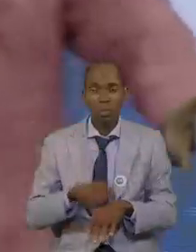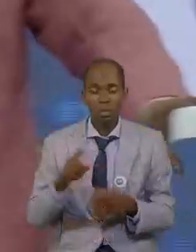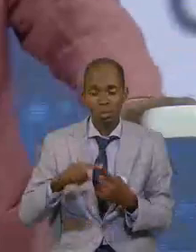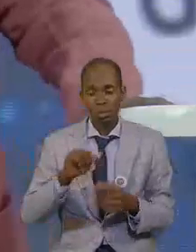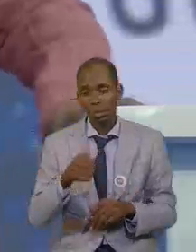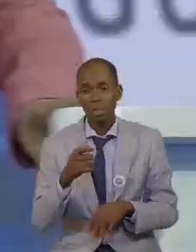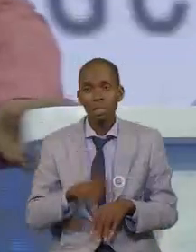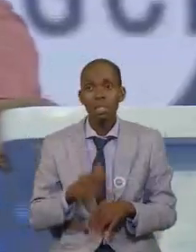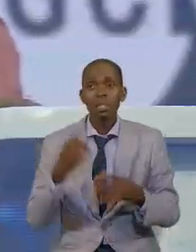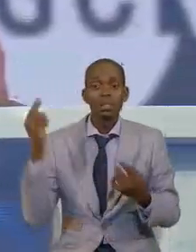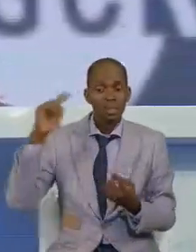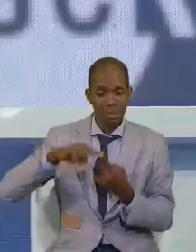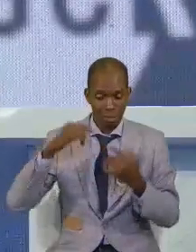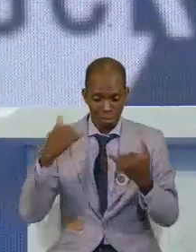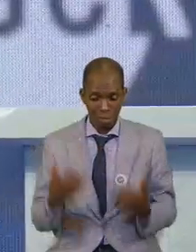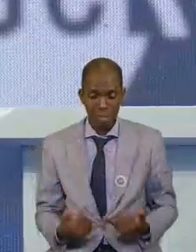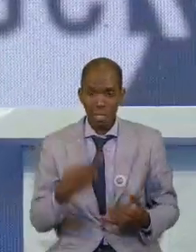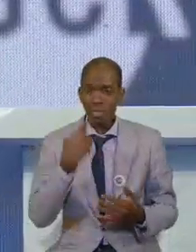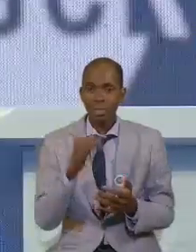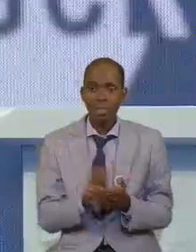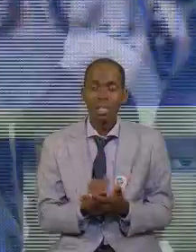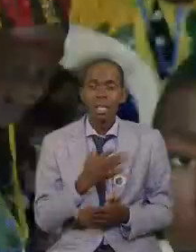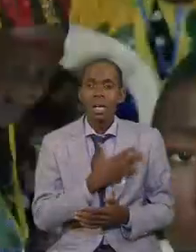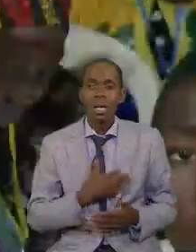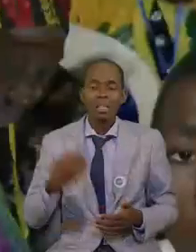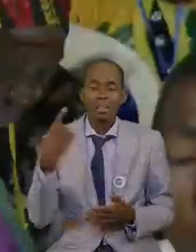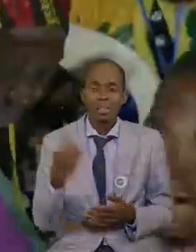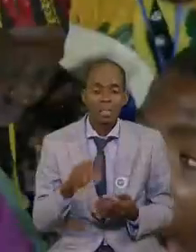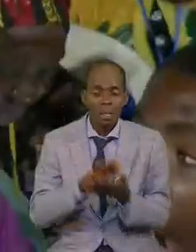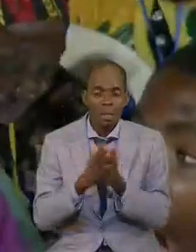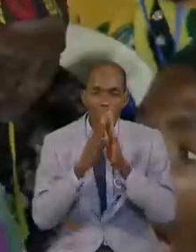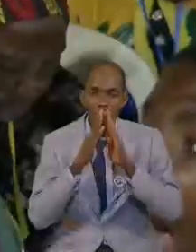says, and the peace shall have no end.